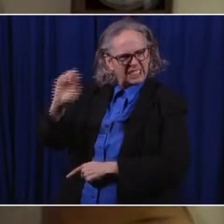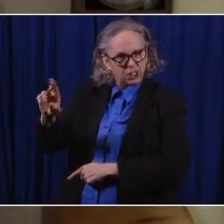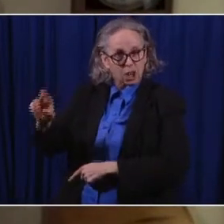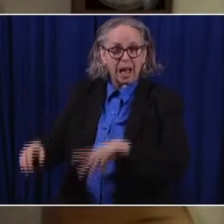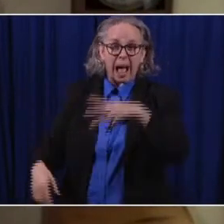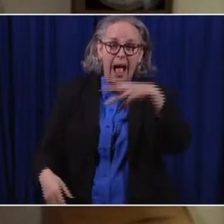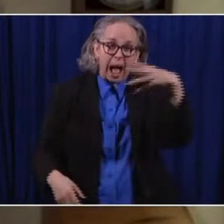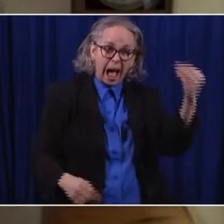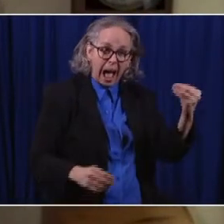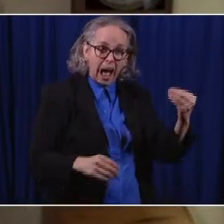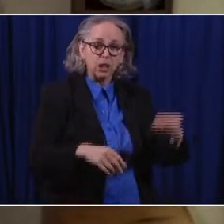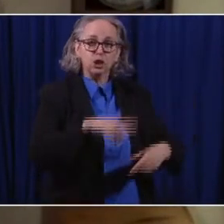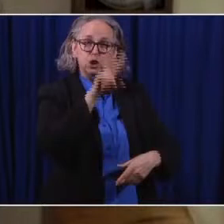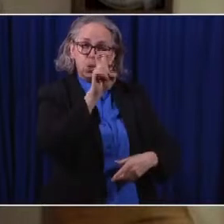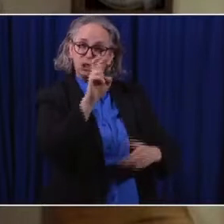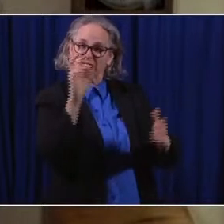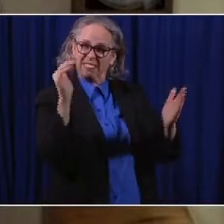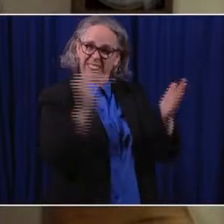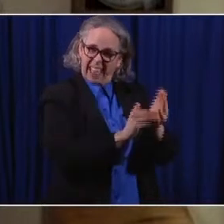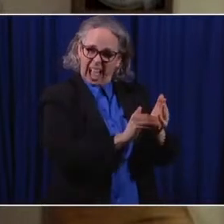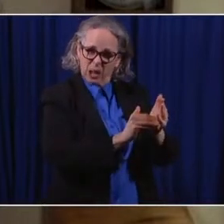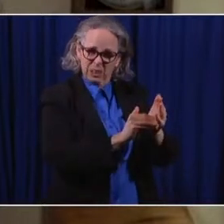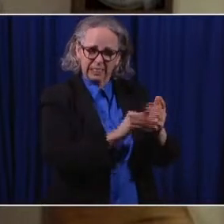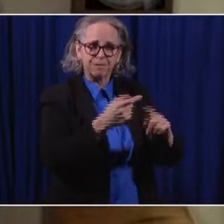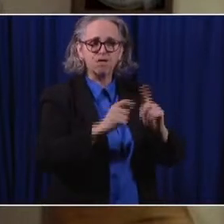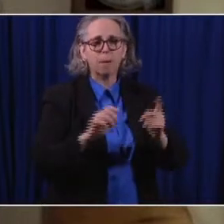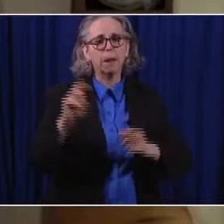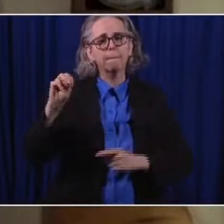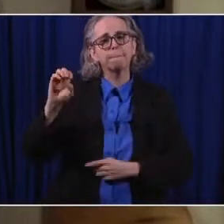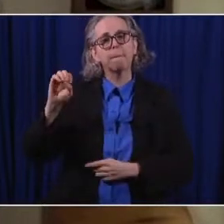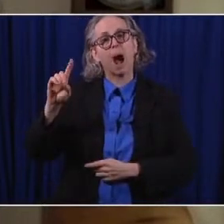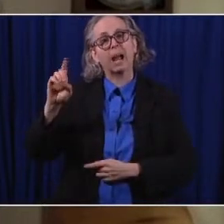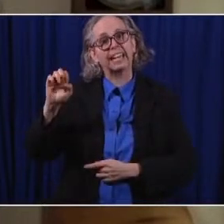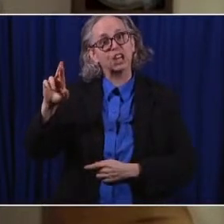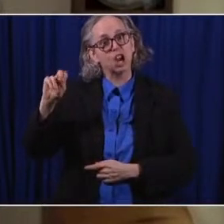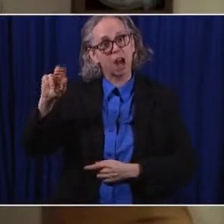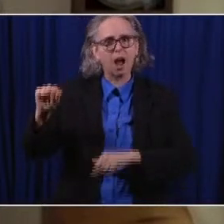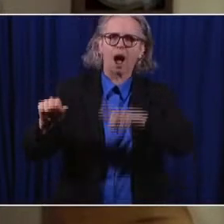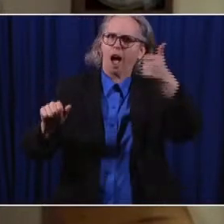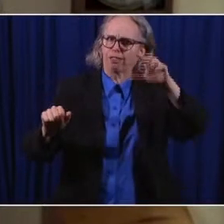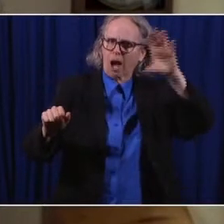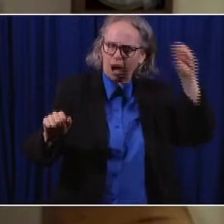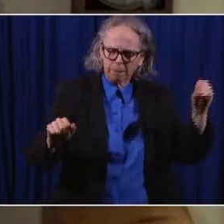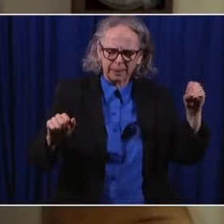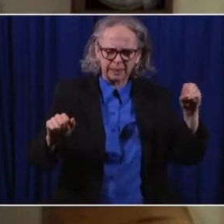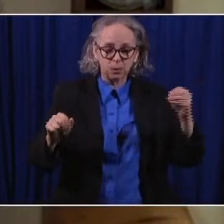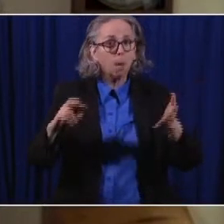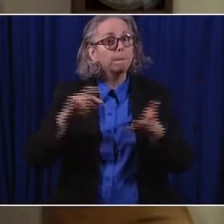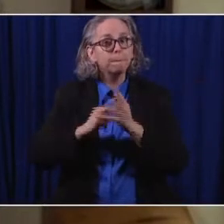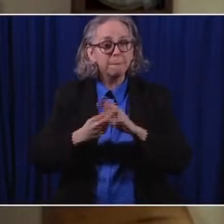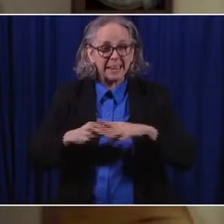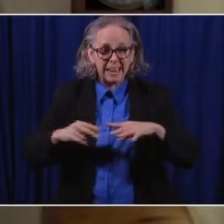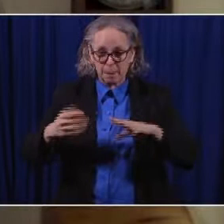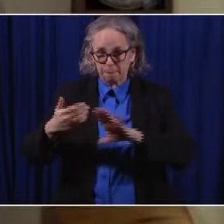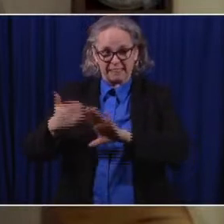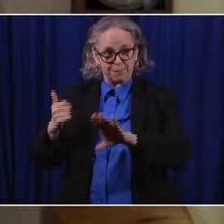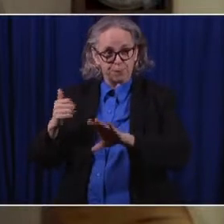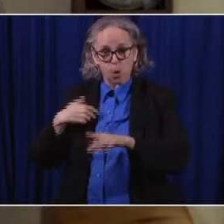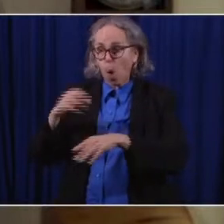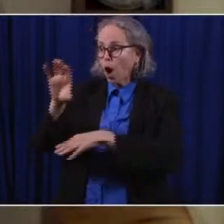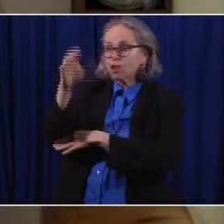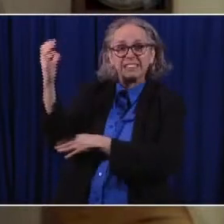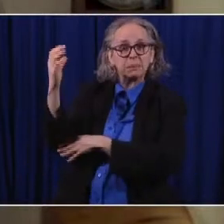201,900 from Moderna. Combined, that means that by Christmas, Ohio should receive more than